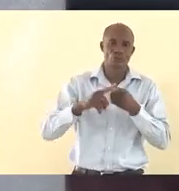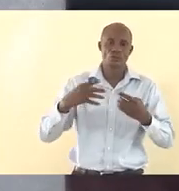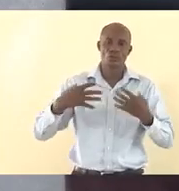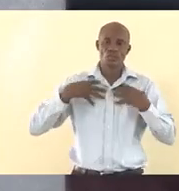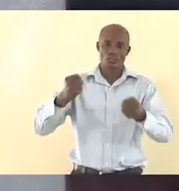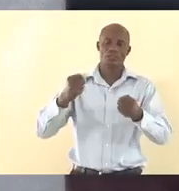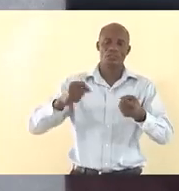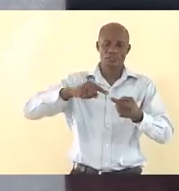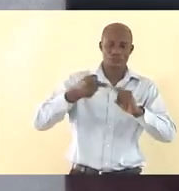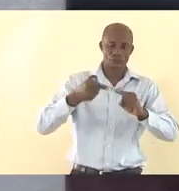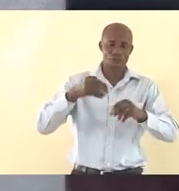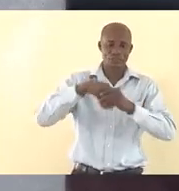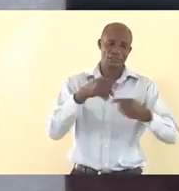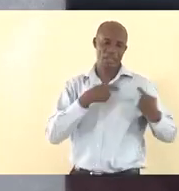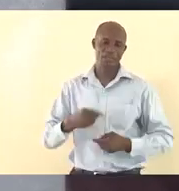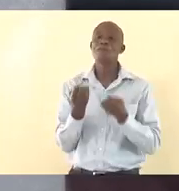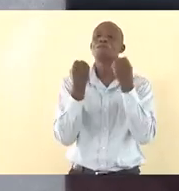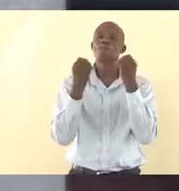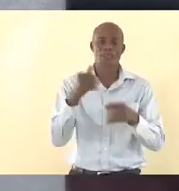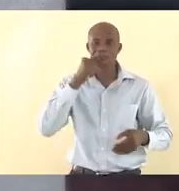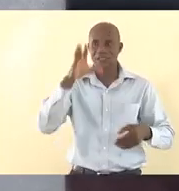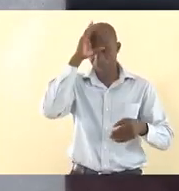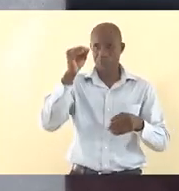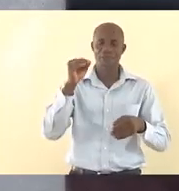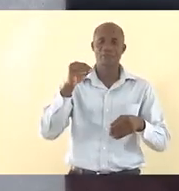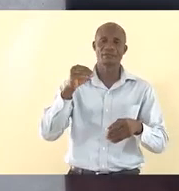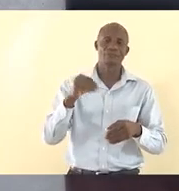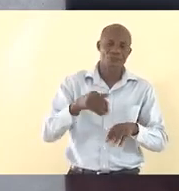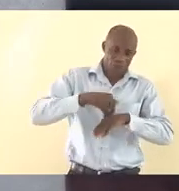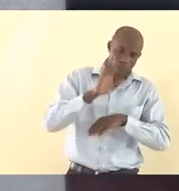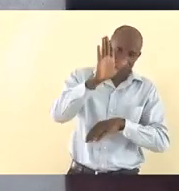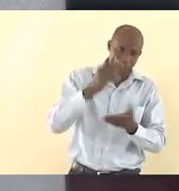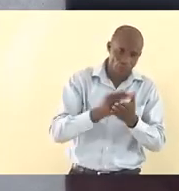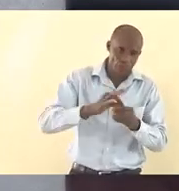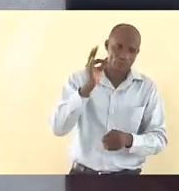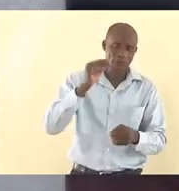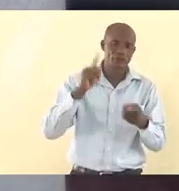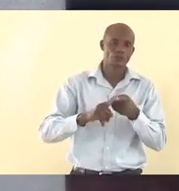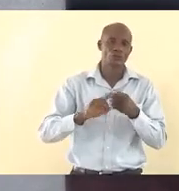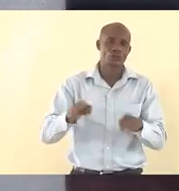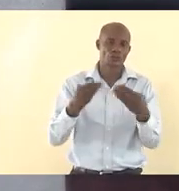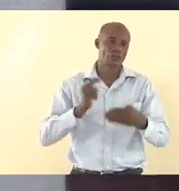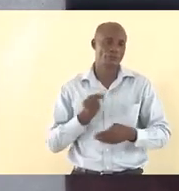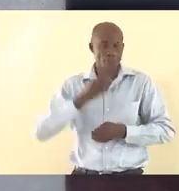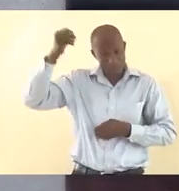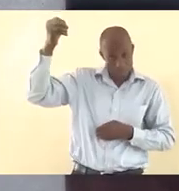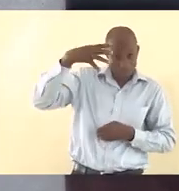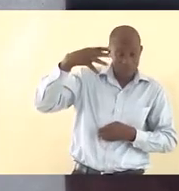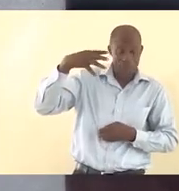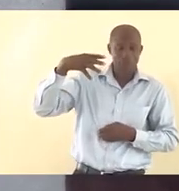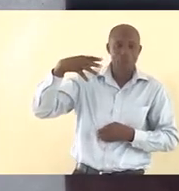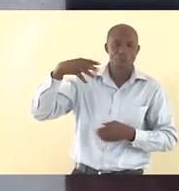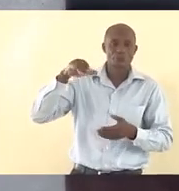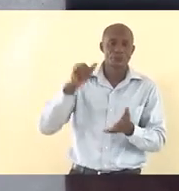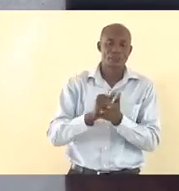of many of our countrymen and women. Send your Holy Spirit to enlighten Christians, that we may be ready to